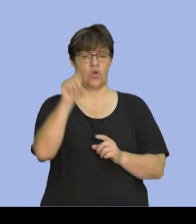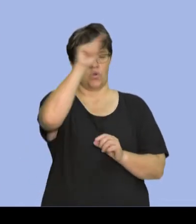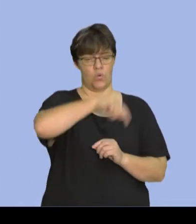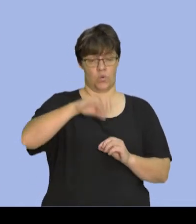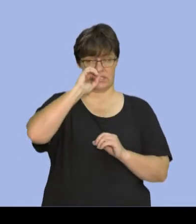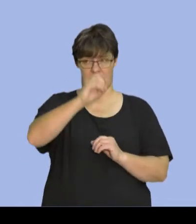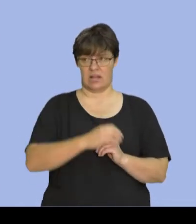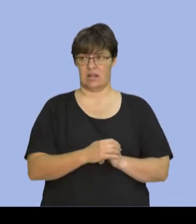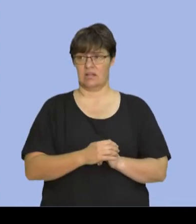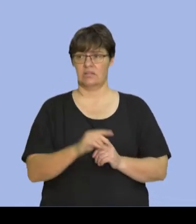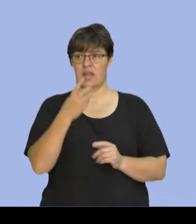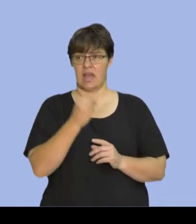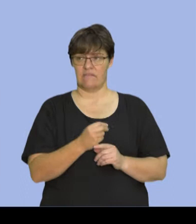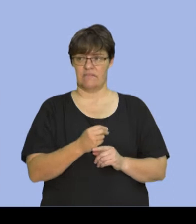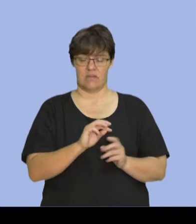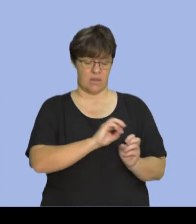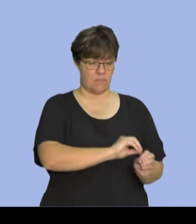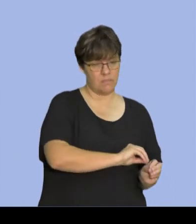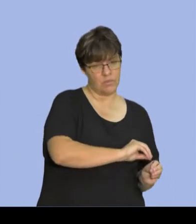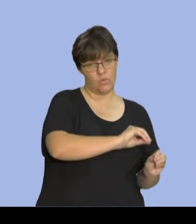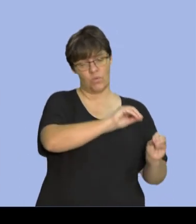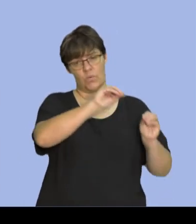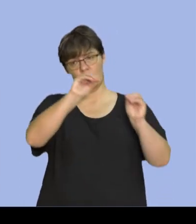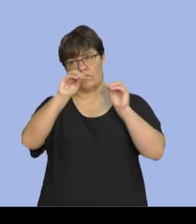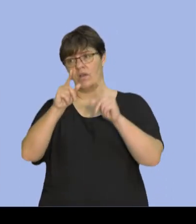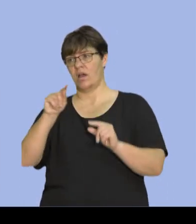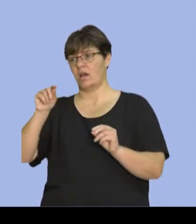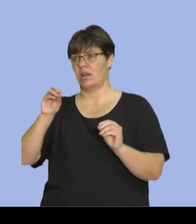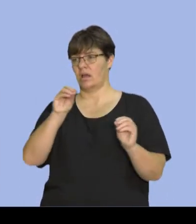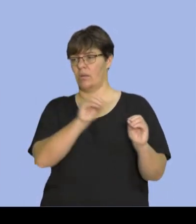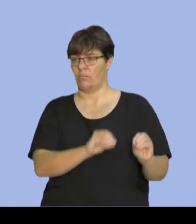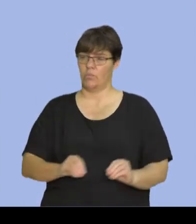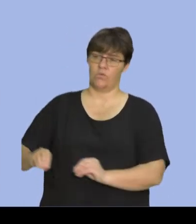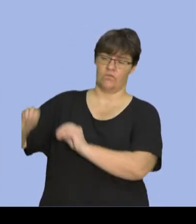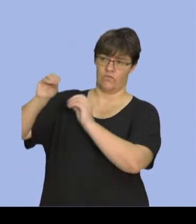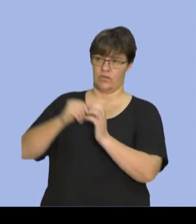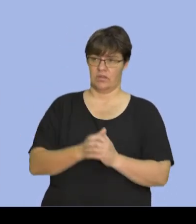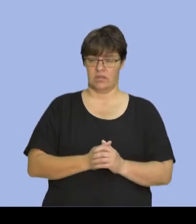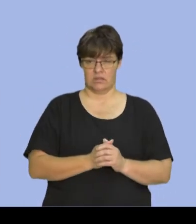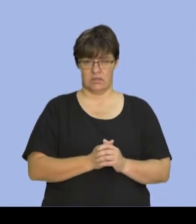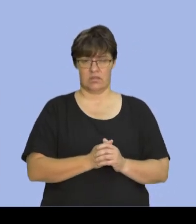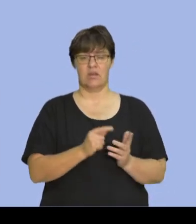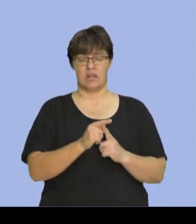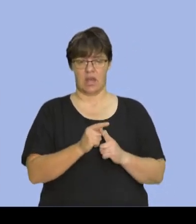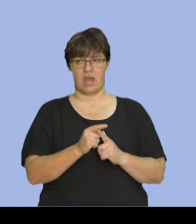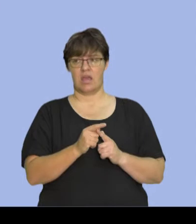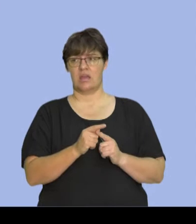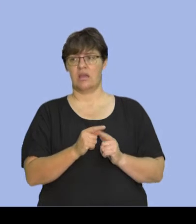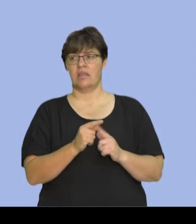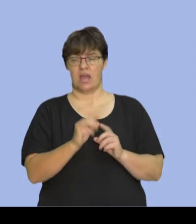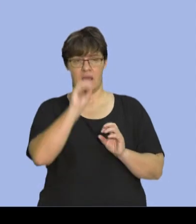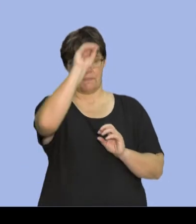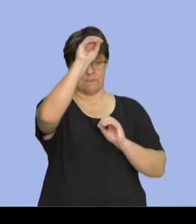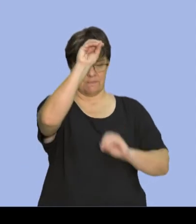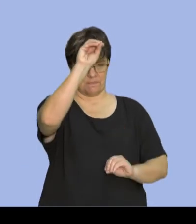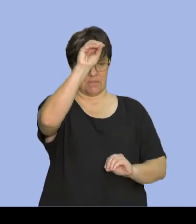here, we'll find that there's the migration of these to the opposite poles, where they eventually lie the opposite ends, and